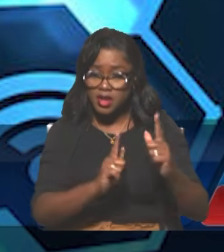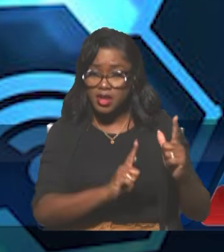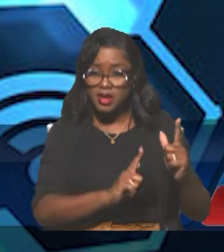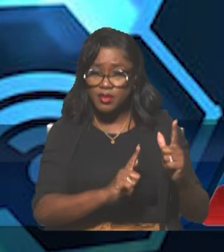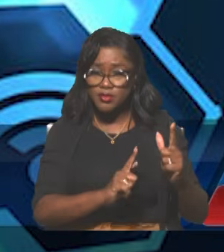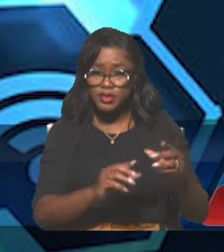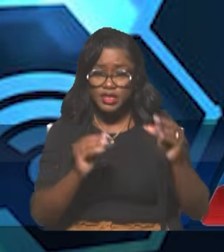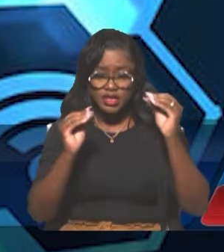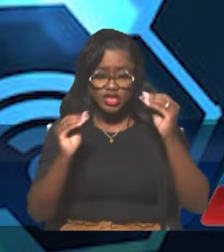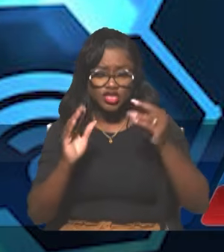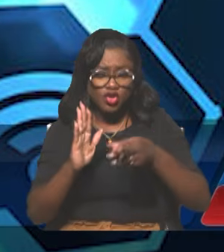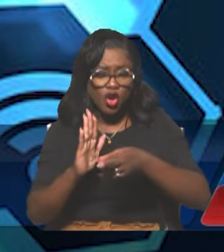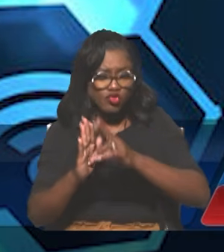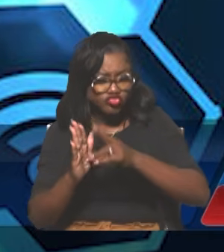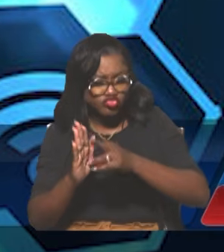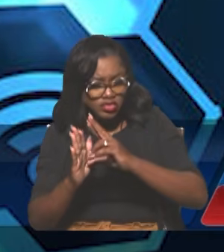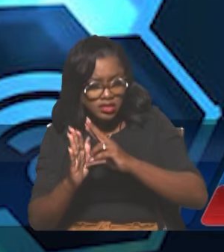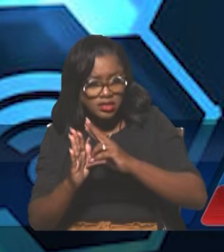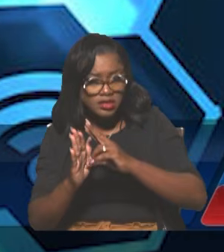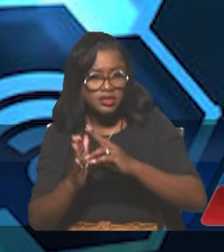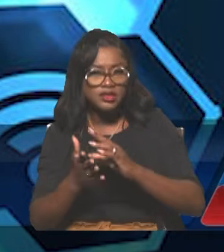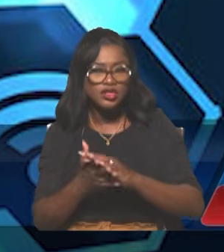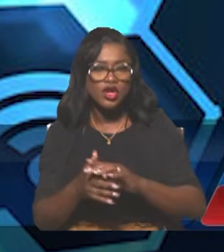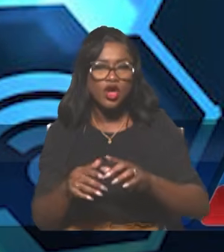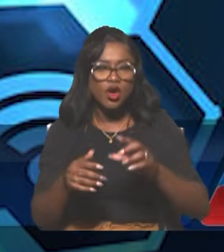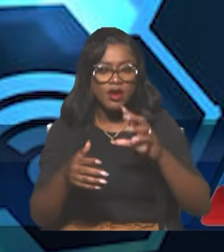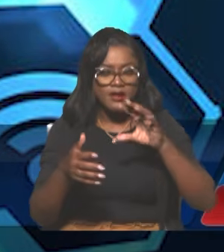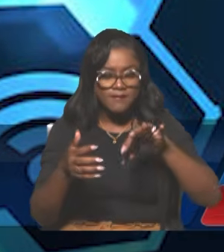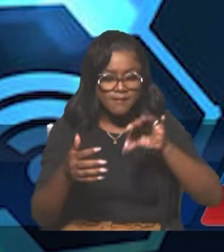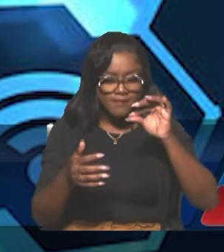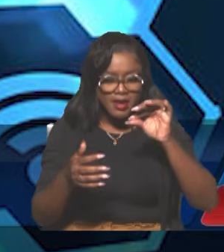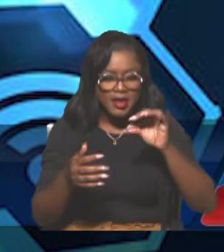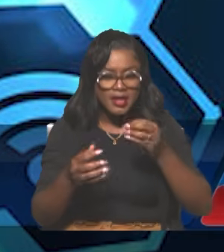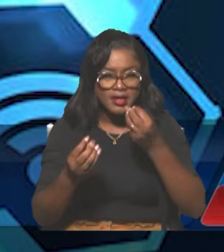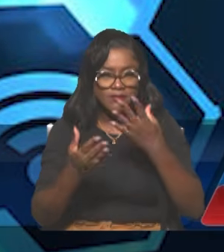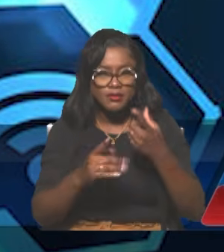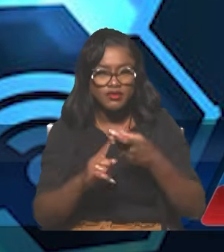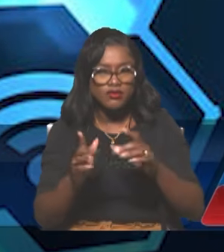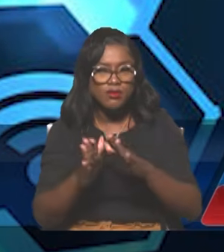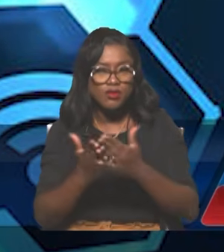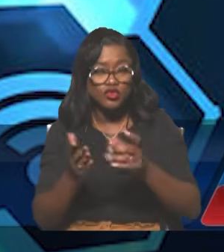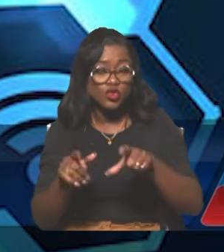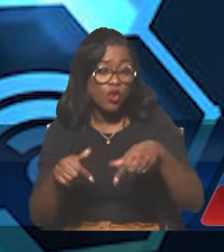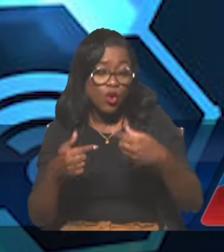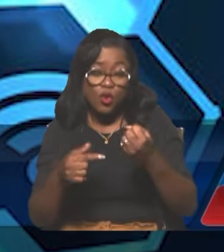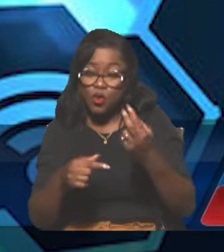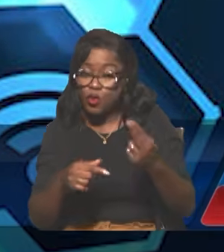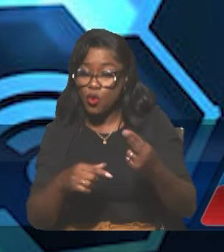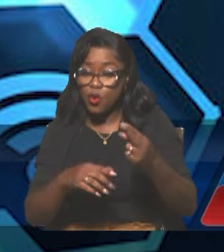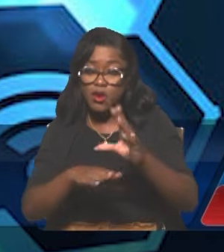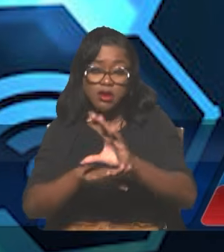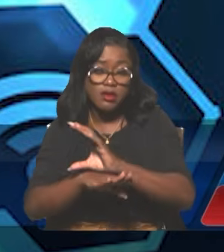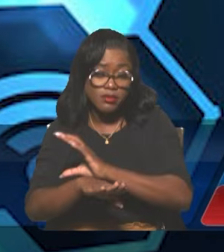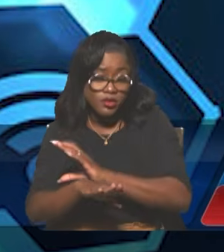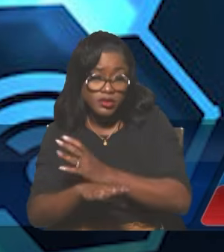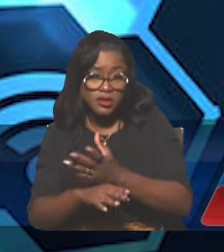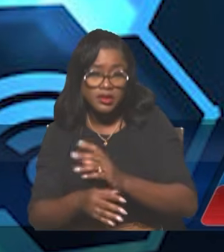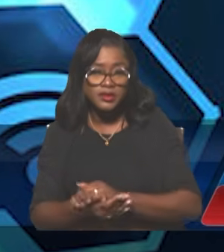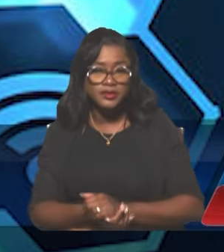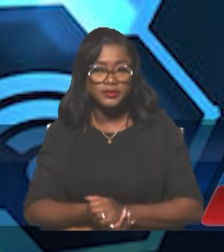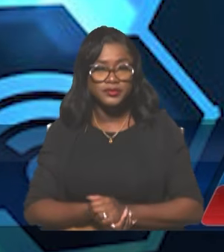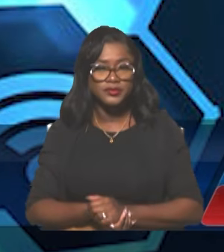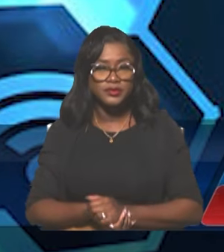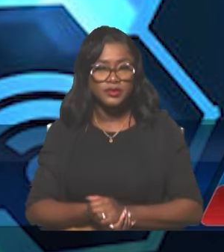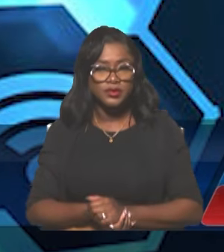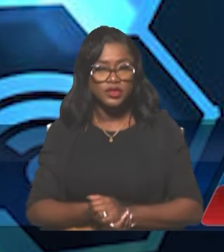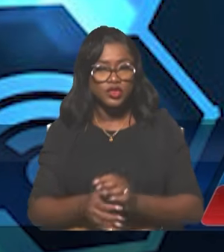space, we teach you research skills. We show you how you can go through books to find information or to go on the computer systems and just research and so. So we're